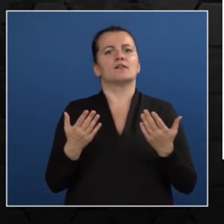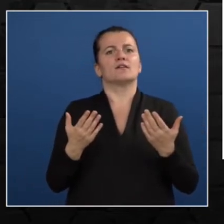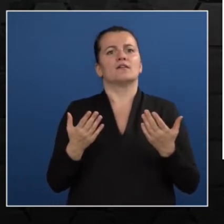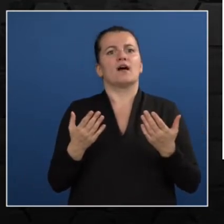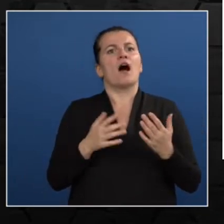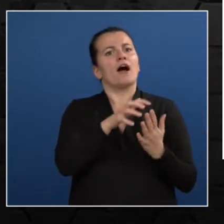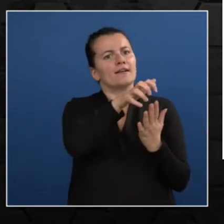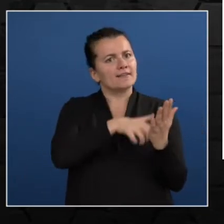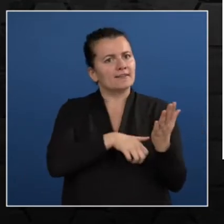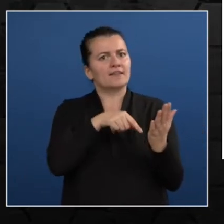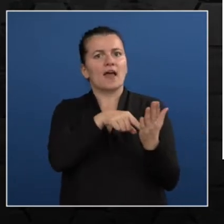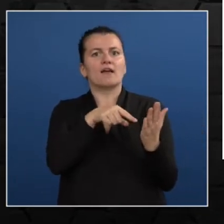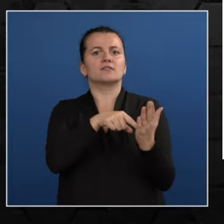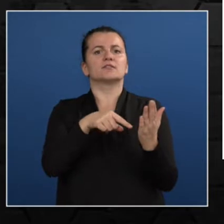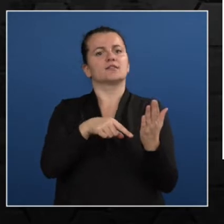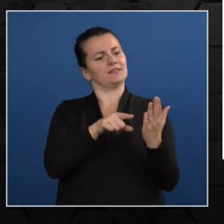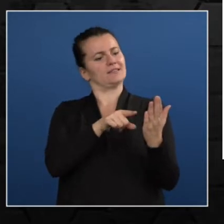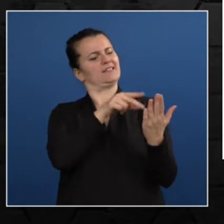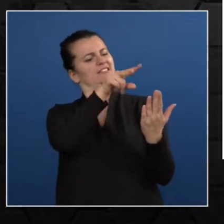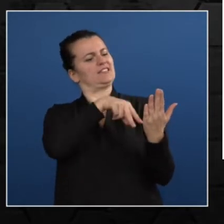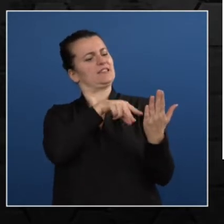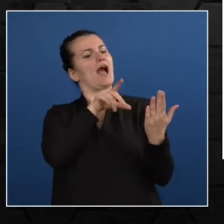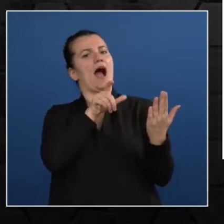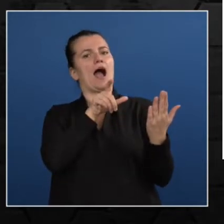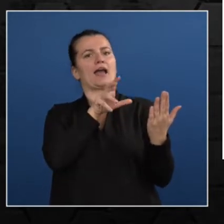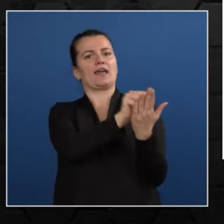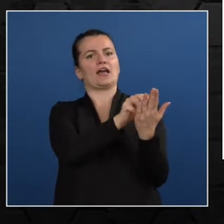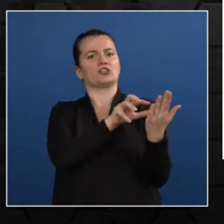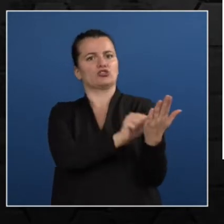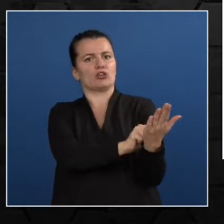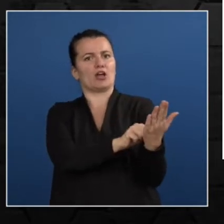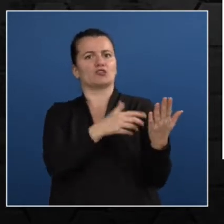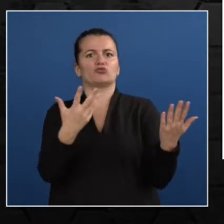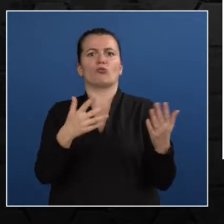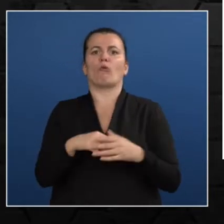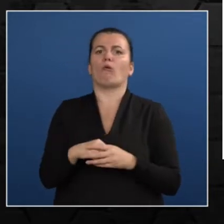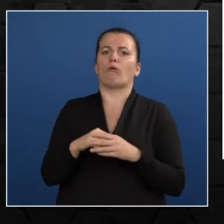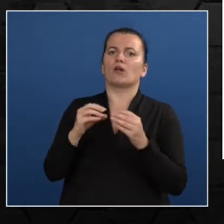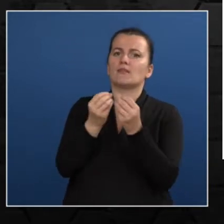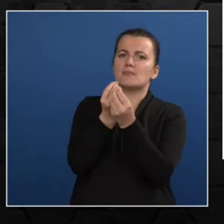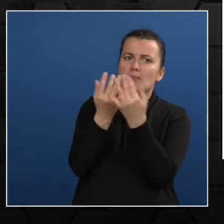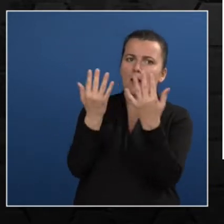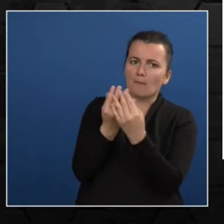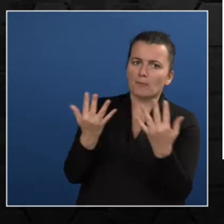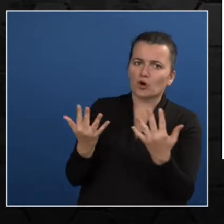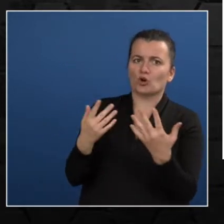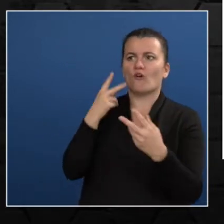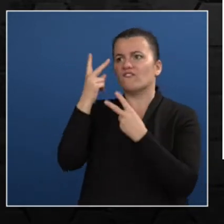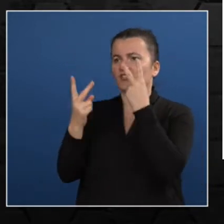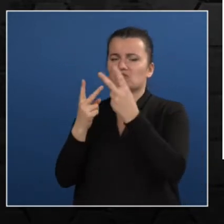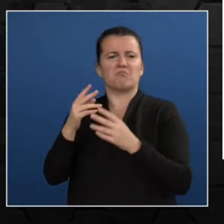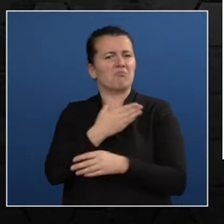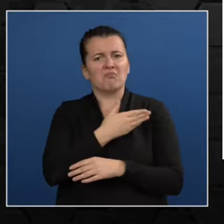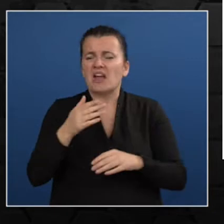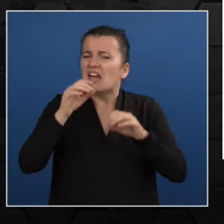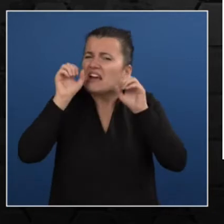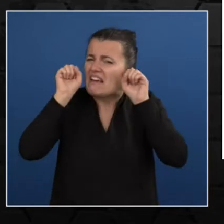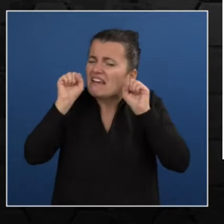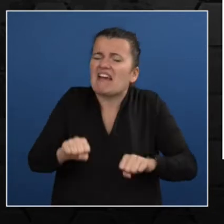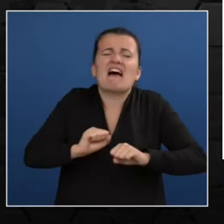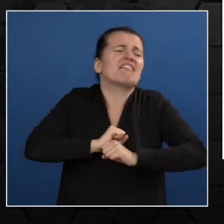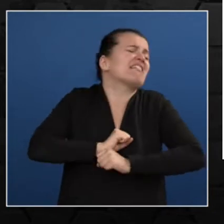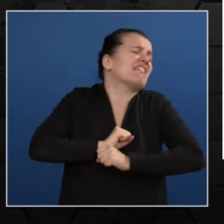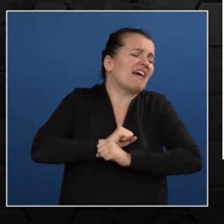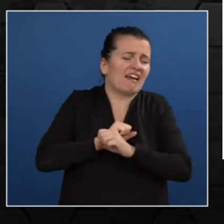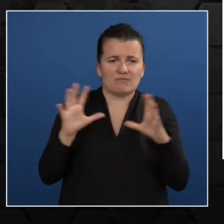numeric, and visual data. It doesn't have to be just numbers, or it doesn't have to be just images or those sort of things. It covers